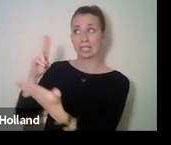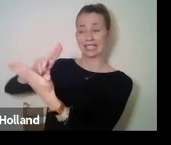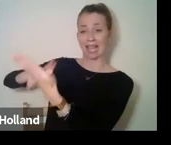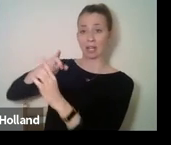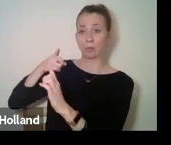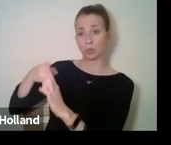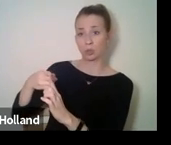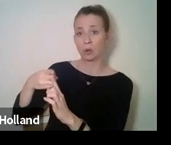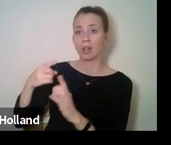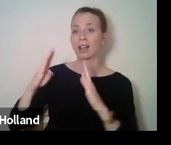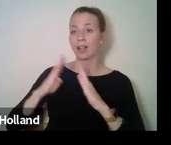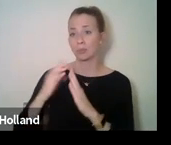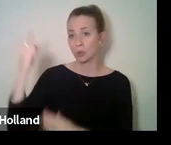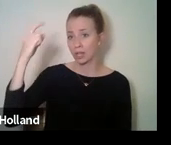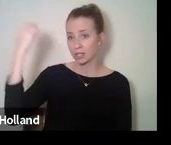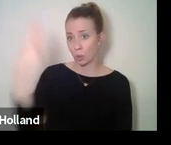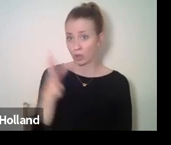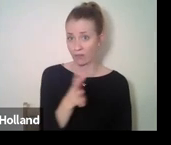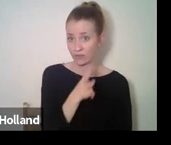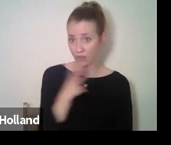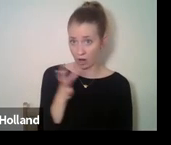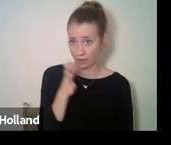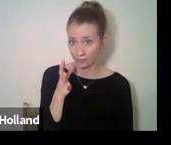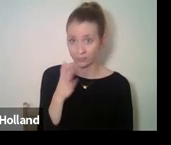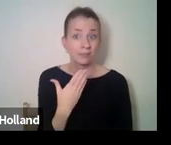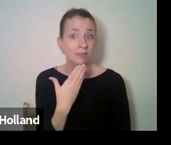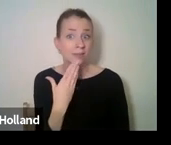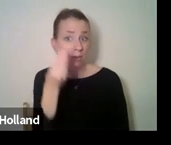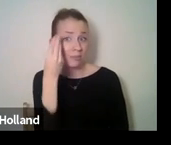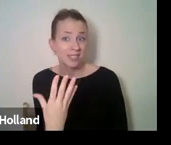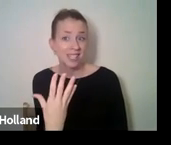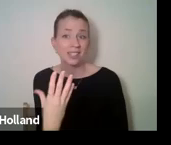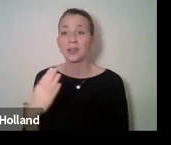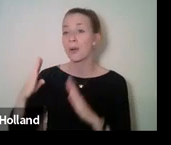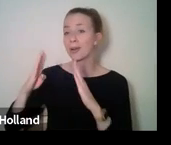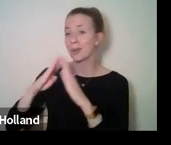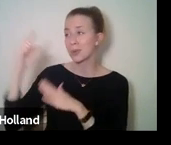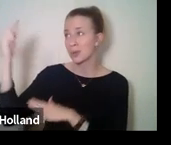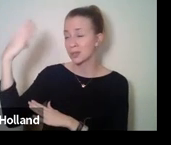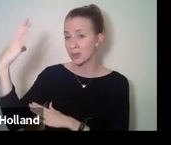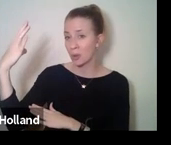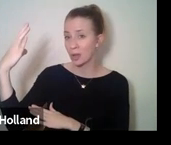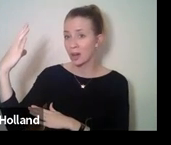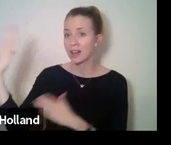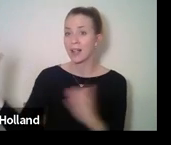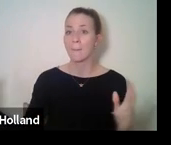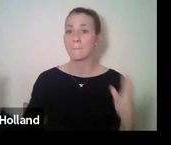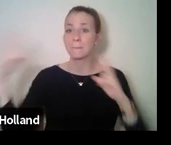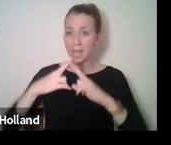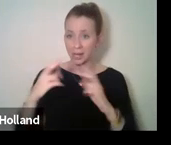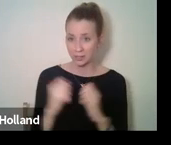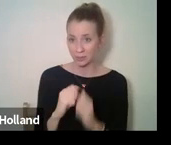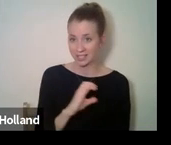farm. And the good news is that community solar works really well with community choice